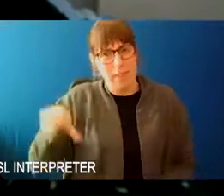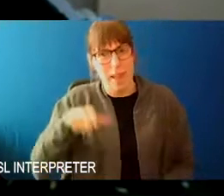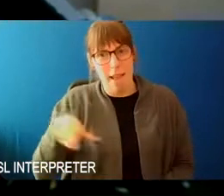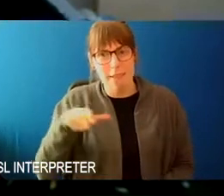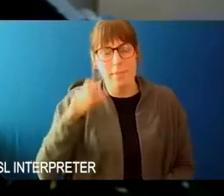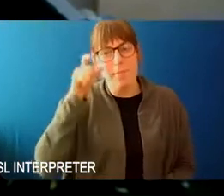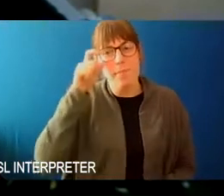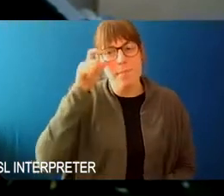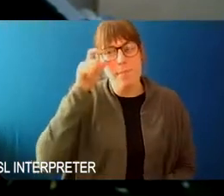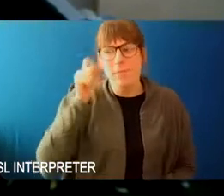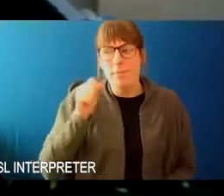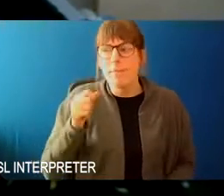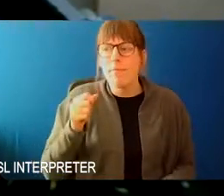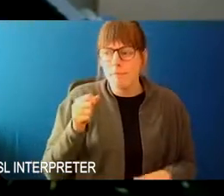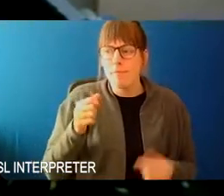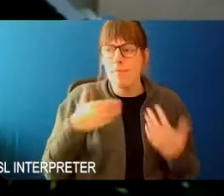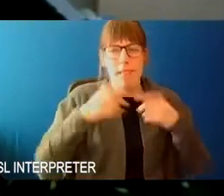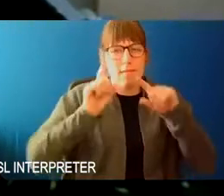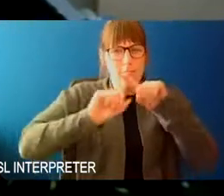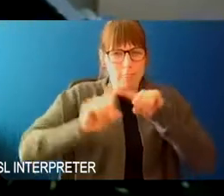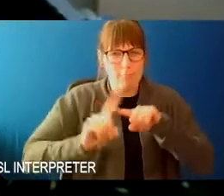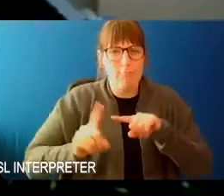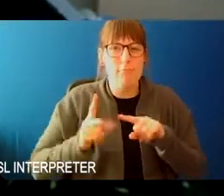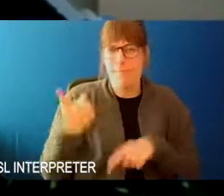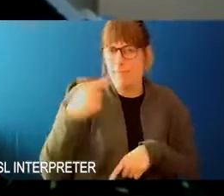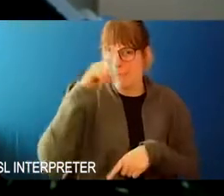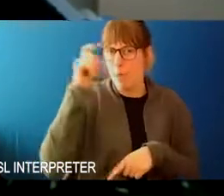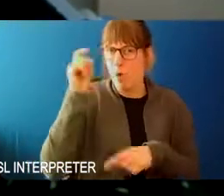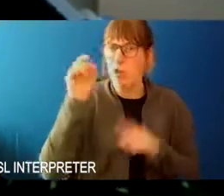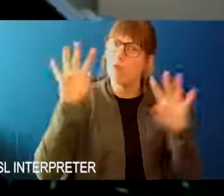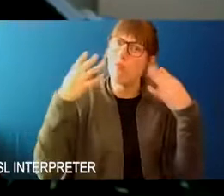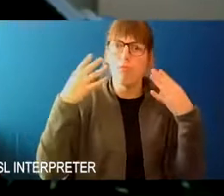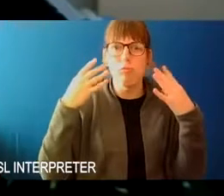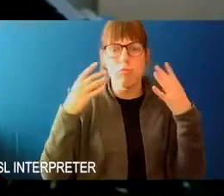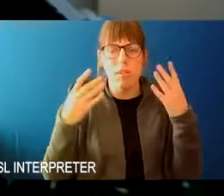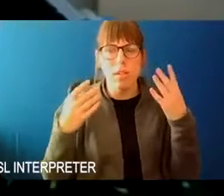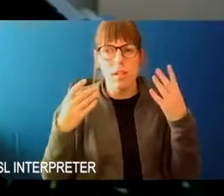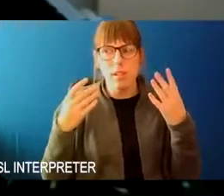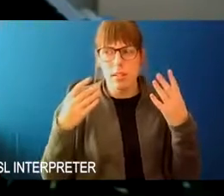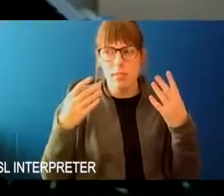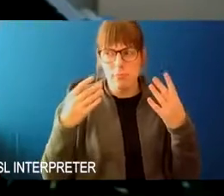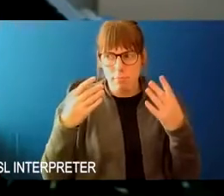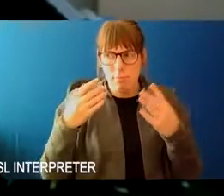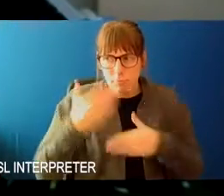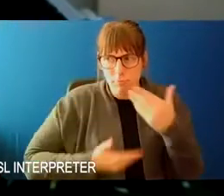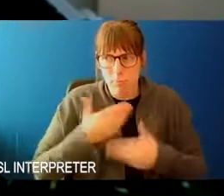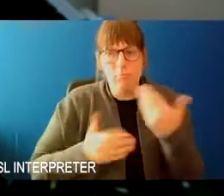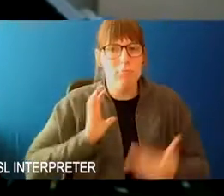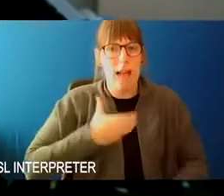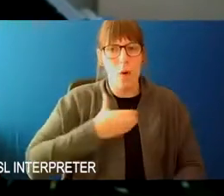we're trying to do in Quebec. We did some direct action throughout the summer